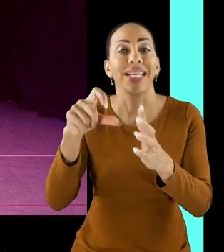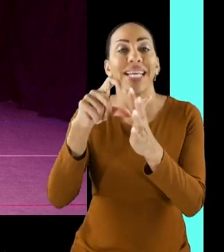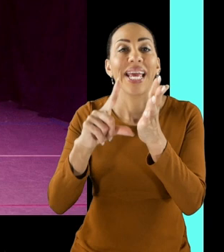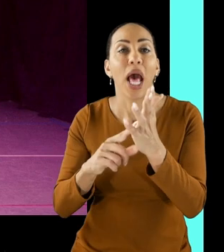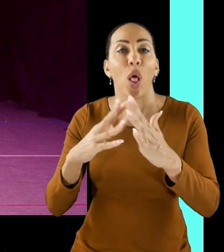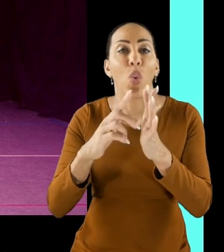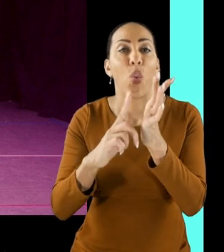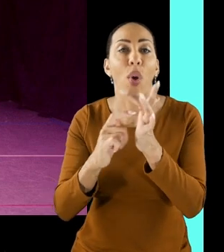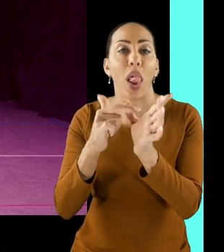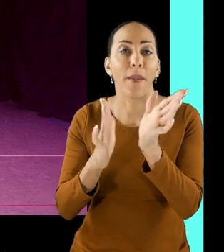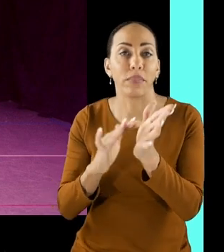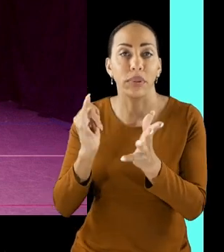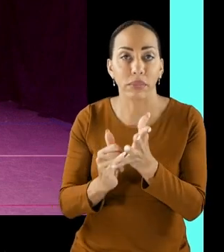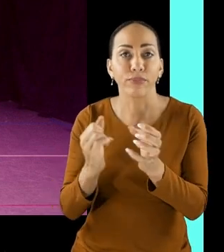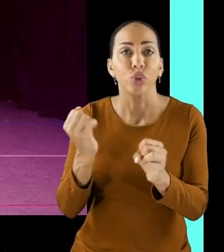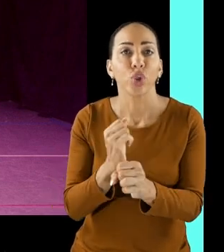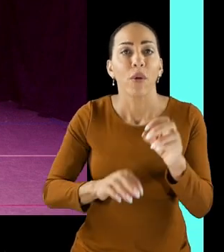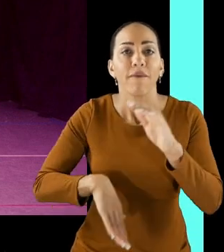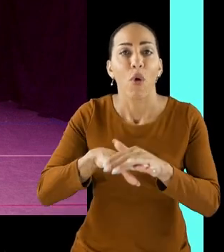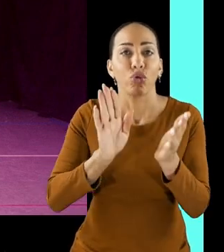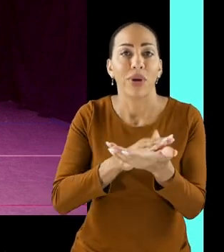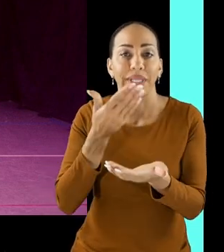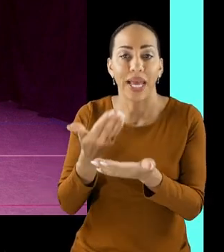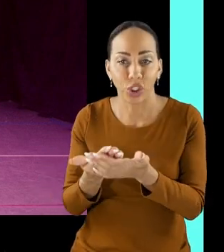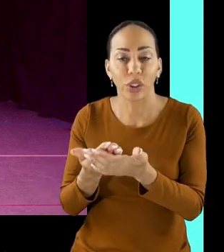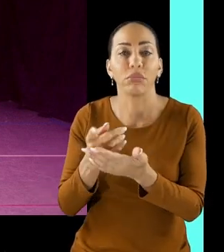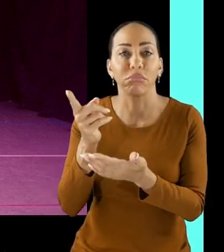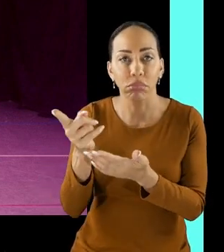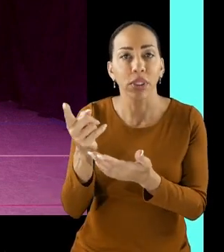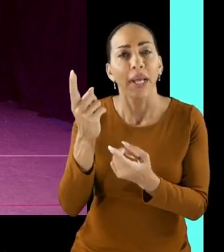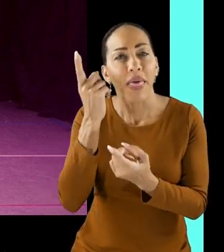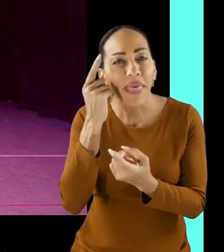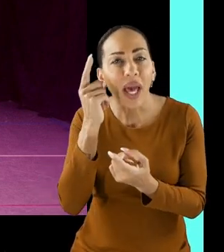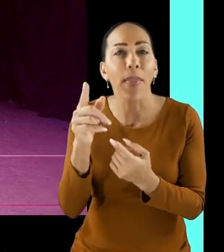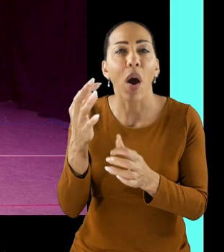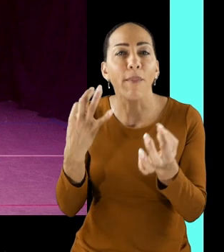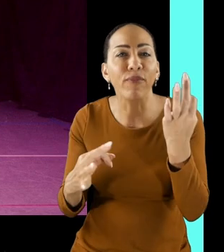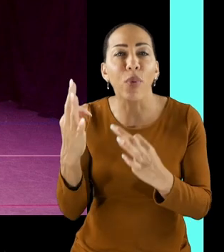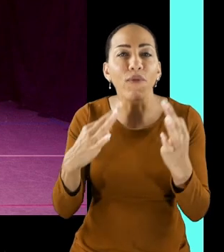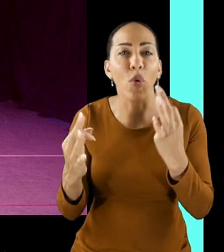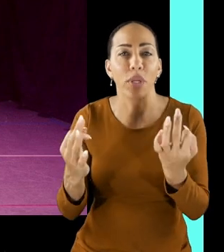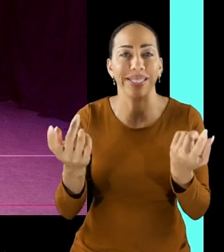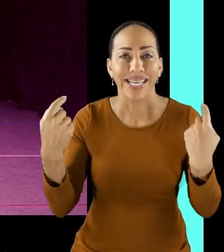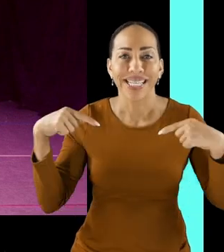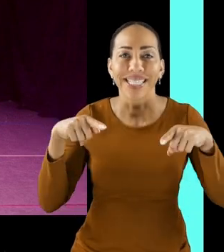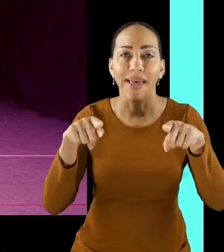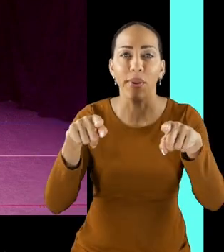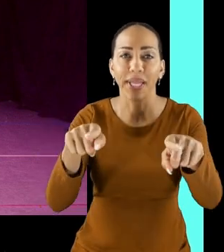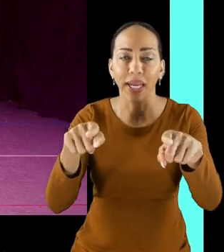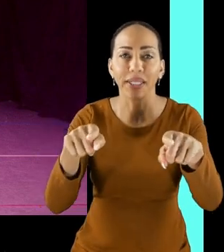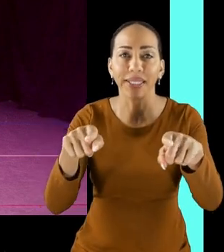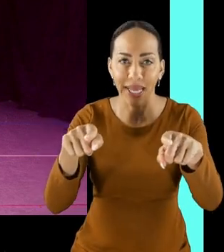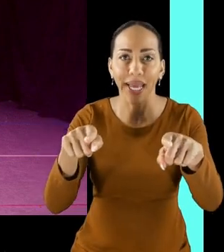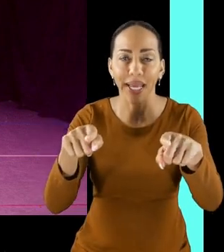the previous clip with me, to do a full translation and for us to work on performing simultaneously in spoken English and British